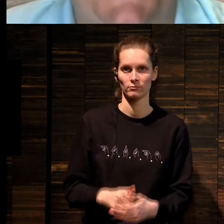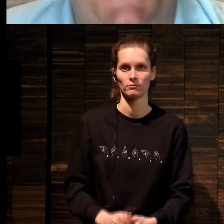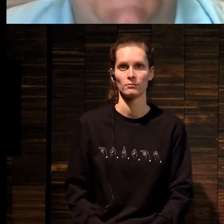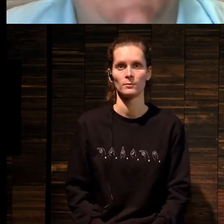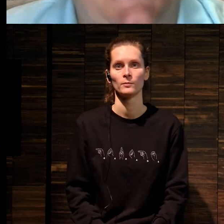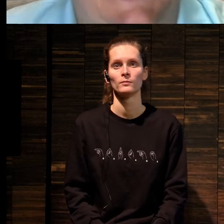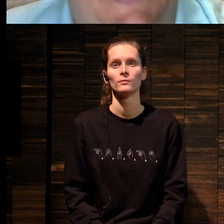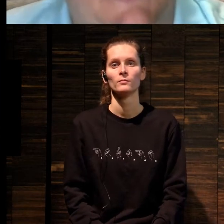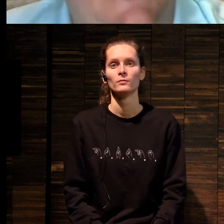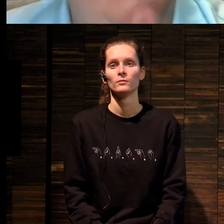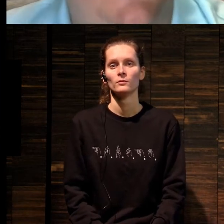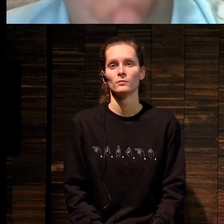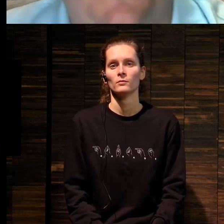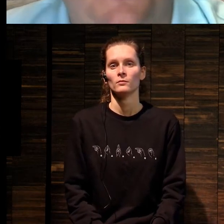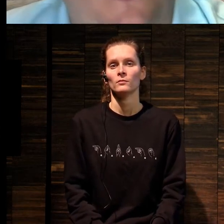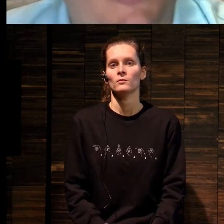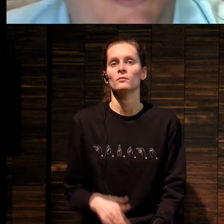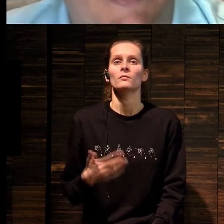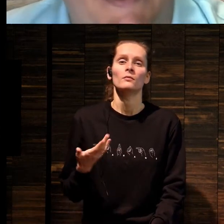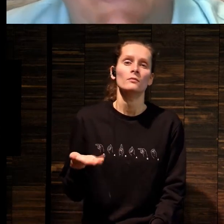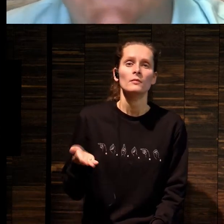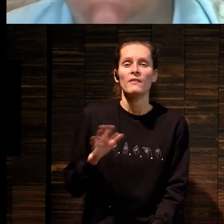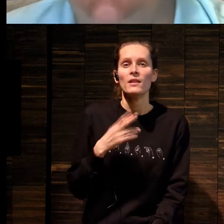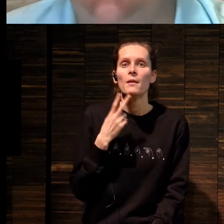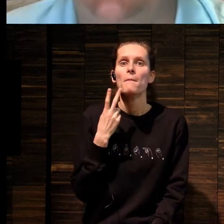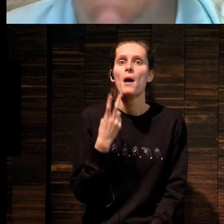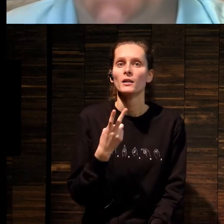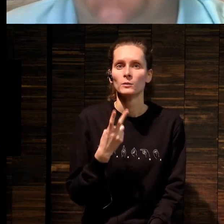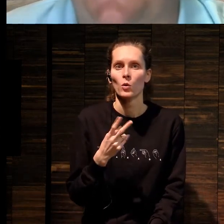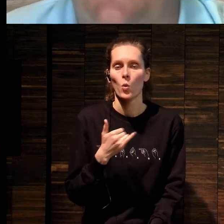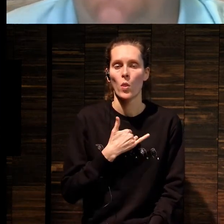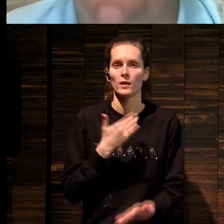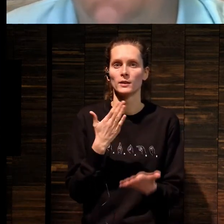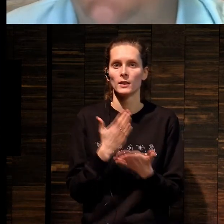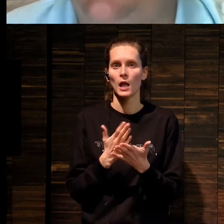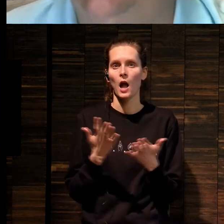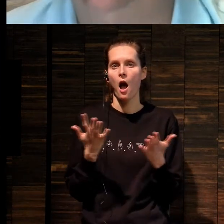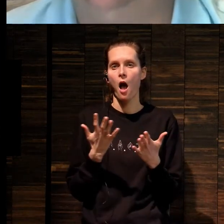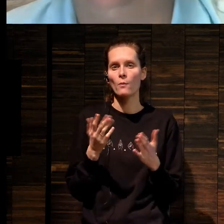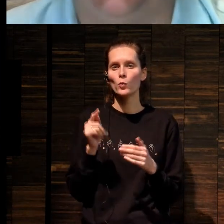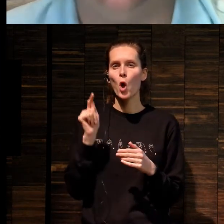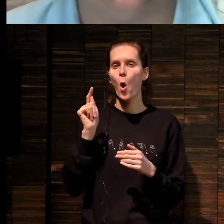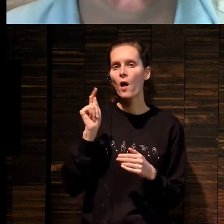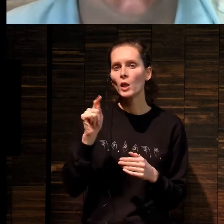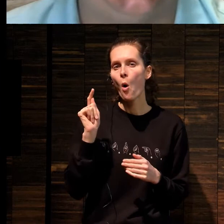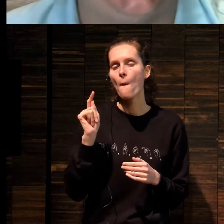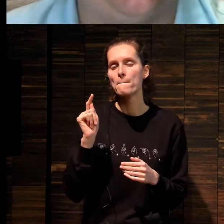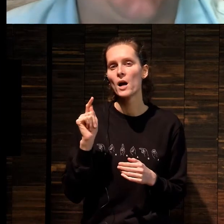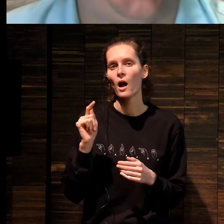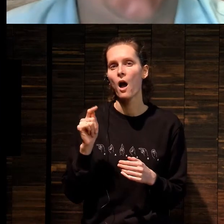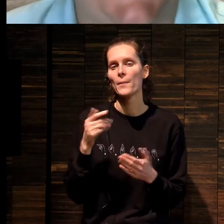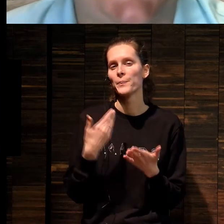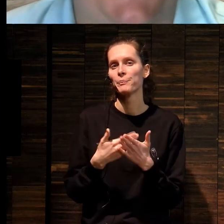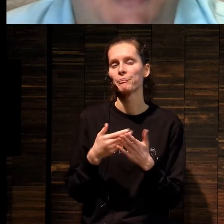button that just says, click here, learn more, next, that's a problem. A blind person needs to know context behind that